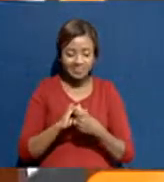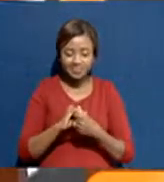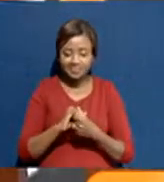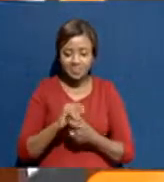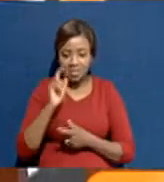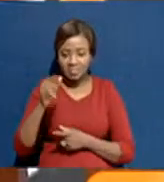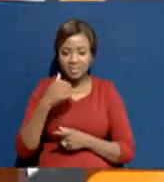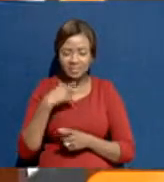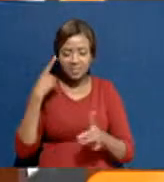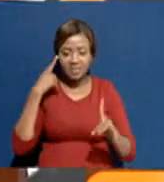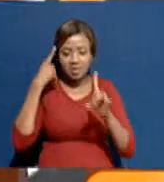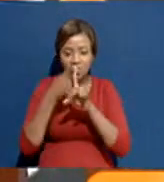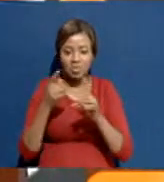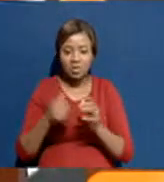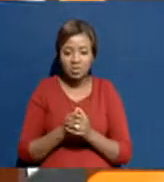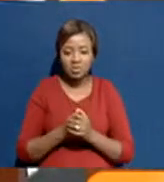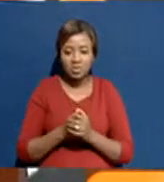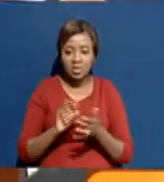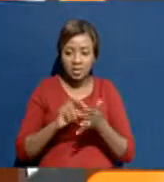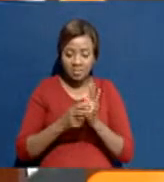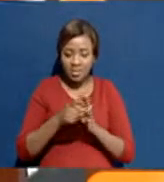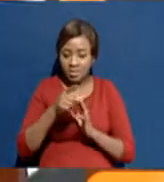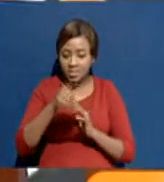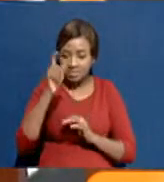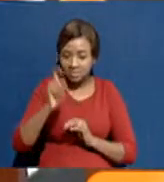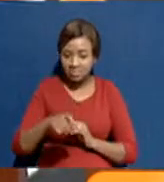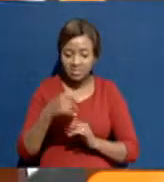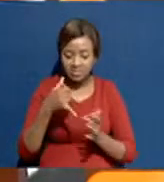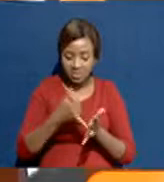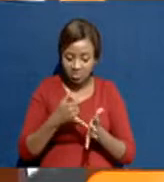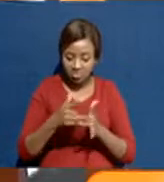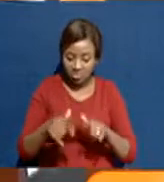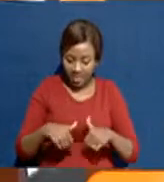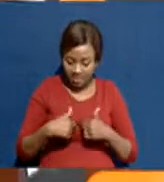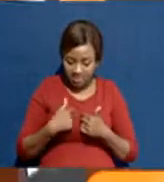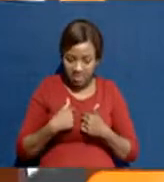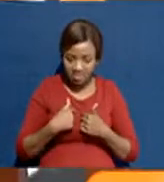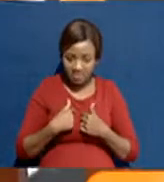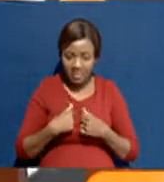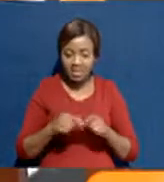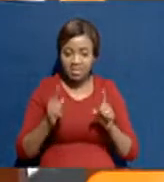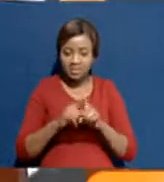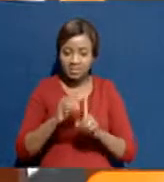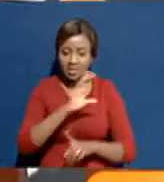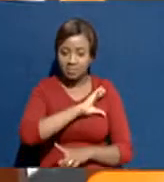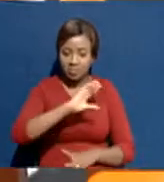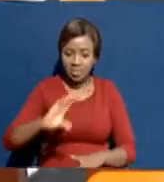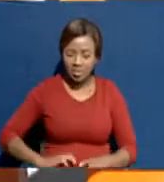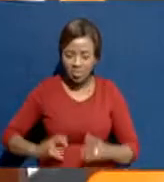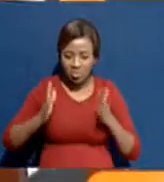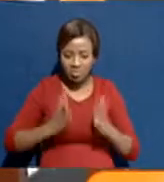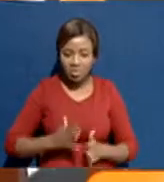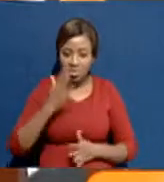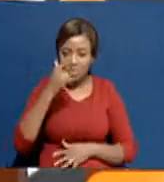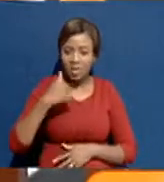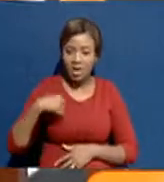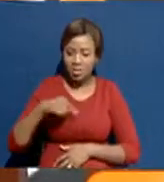meaning, it must also include myself and the commissioners, because we are victims